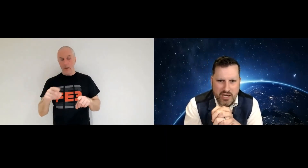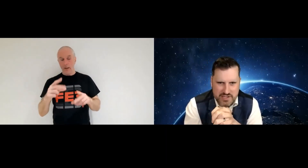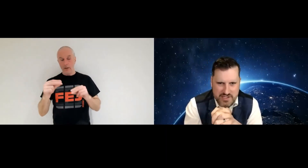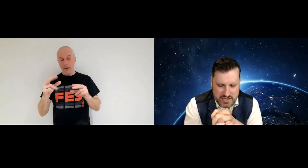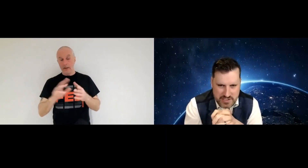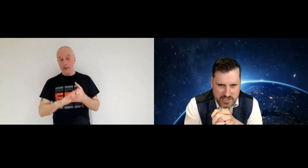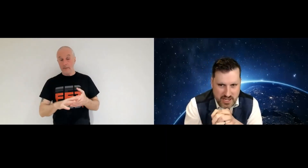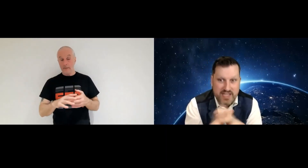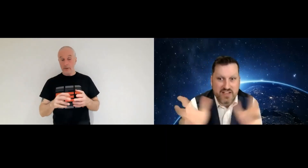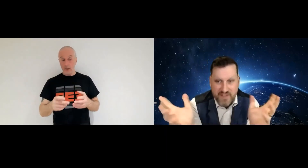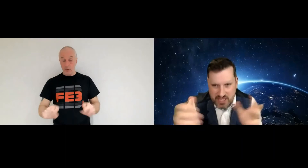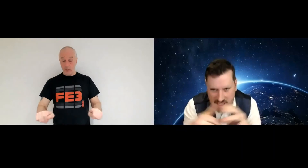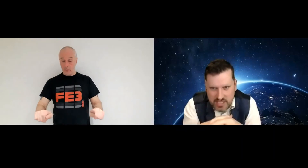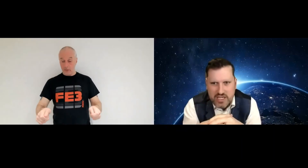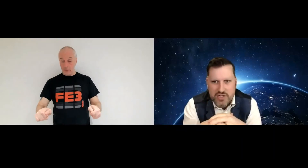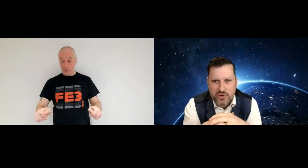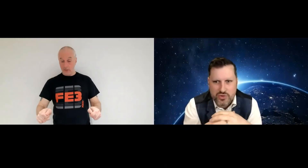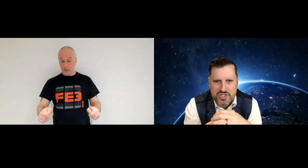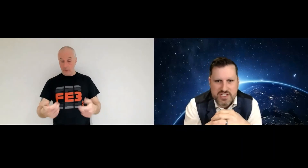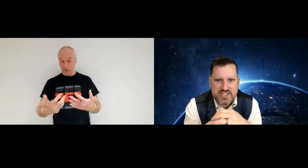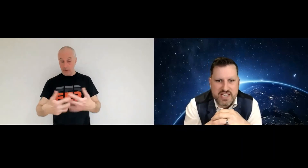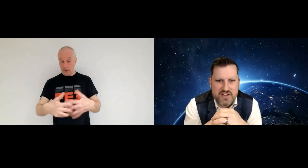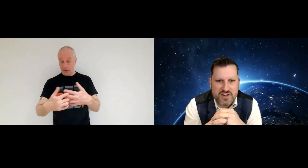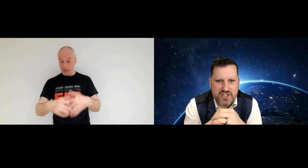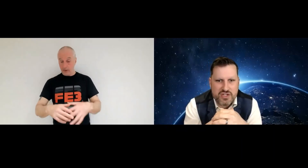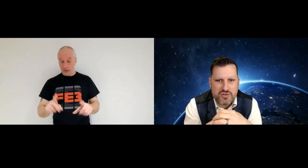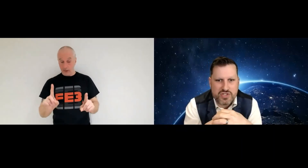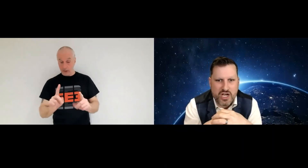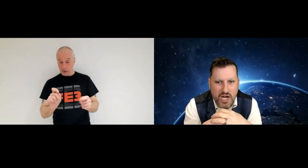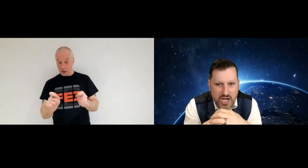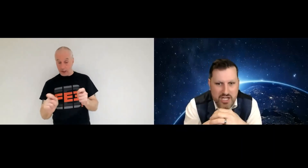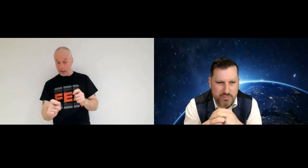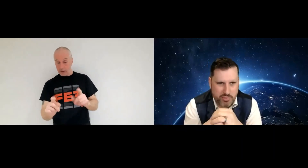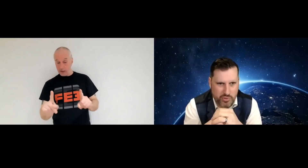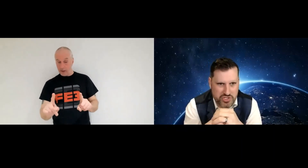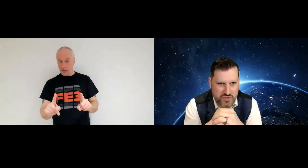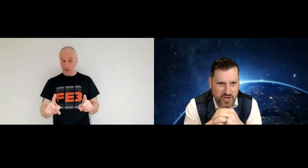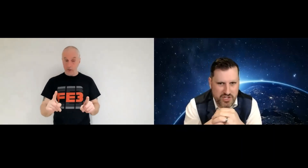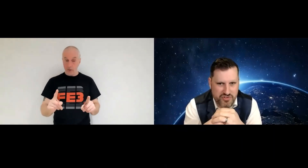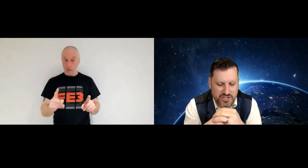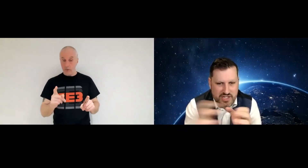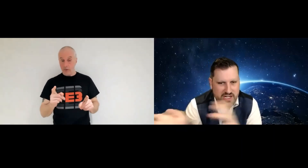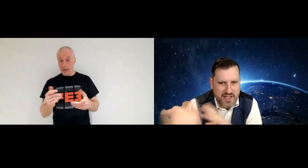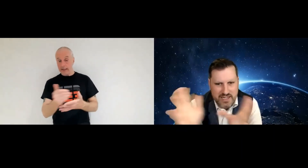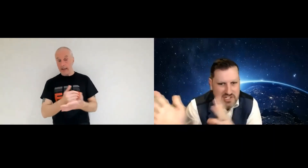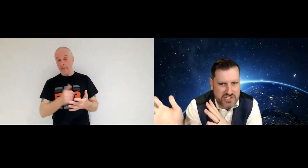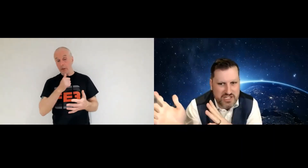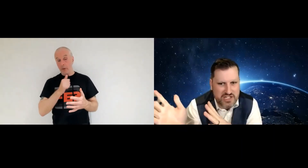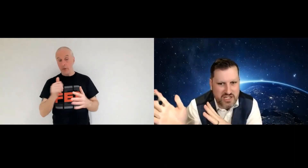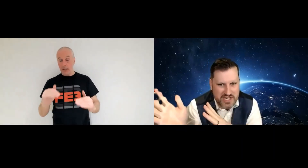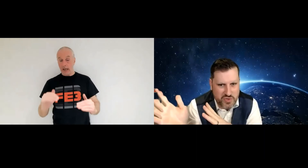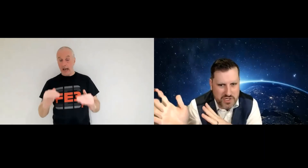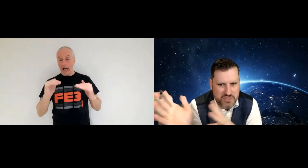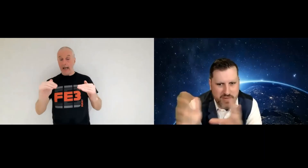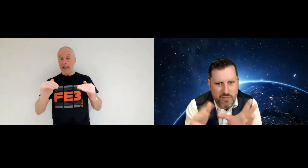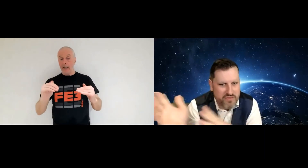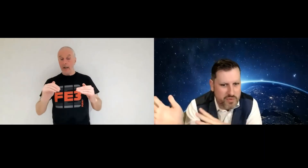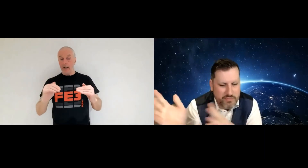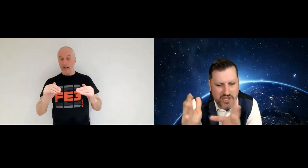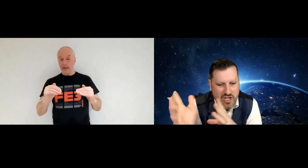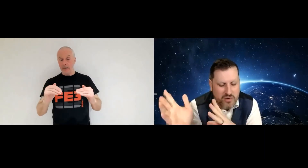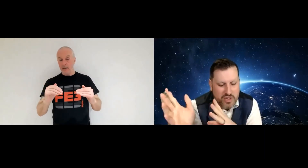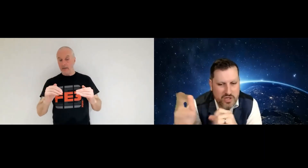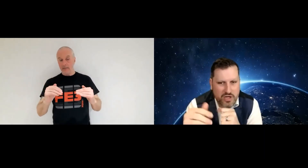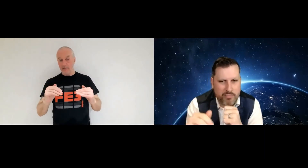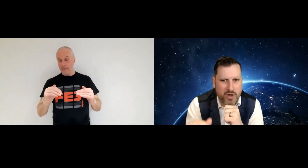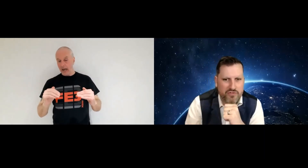to appliances, if any, in order to safely use higher proportions of hydrogen? And that links nicely to the last question about whether we